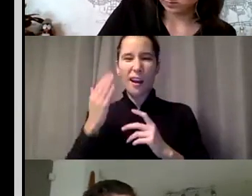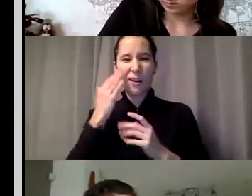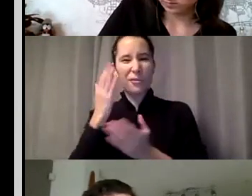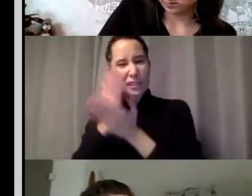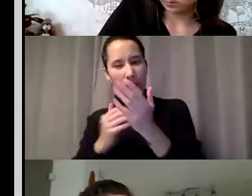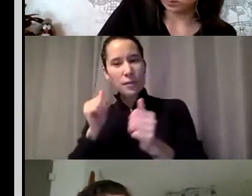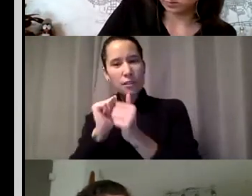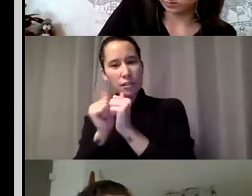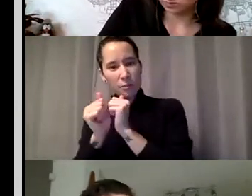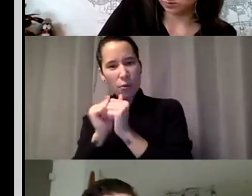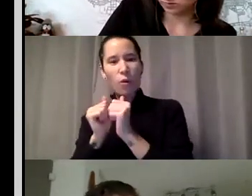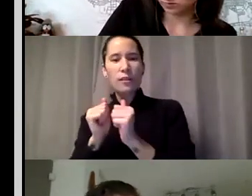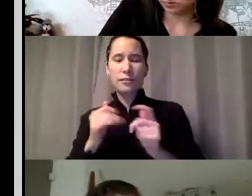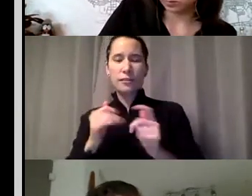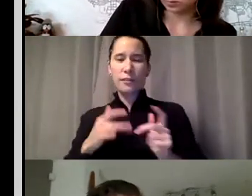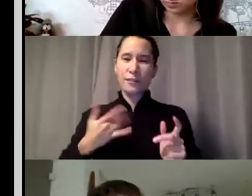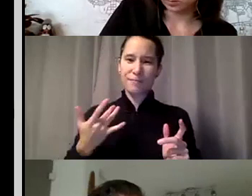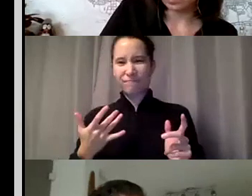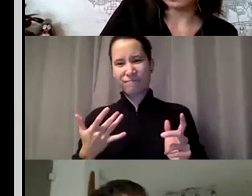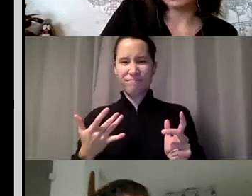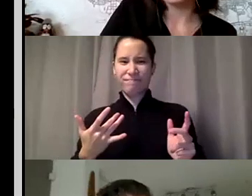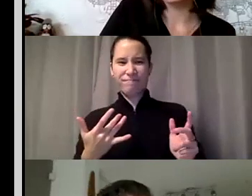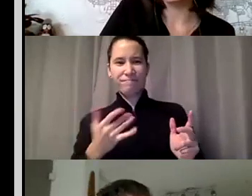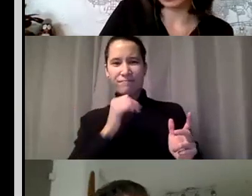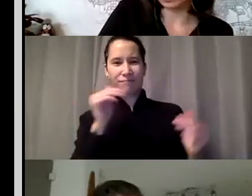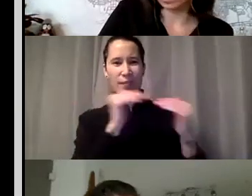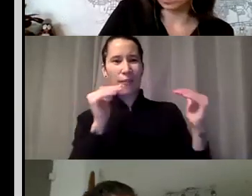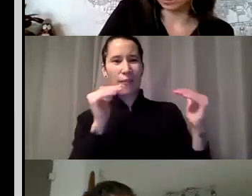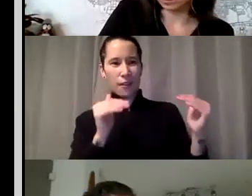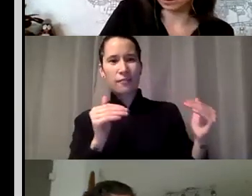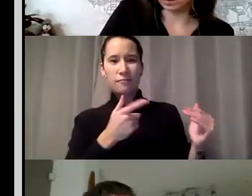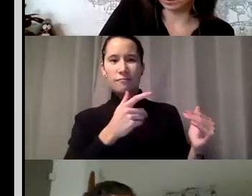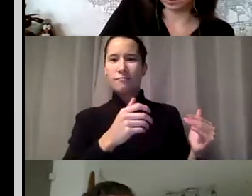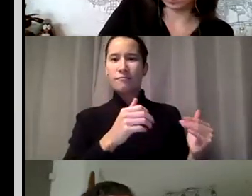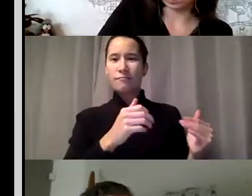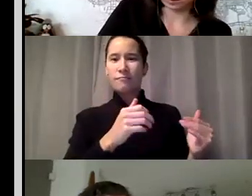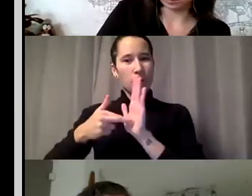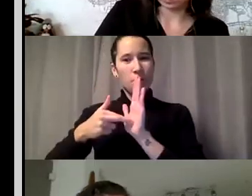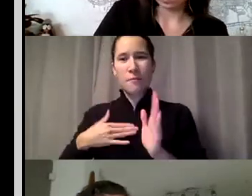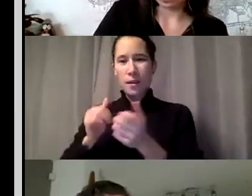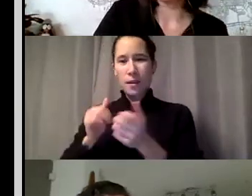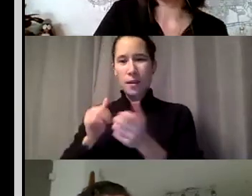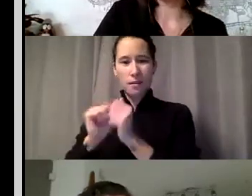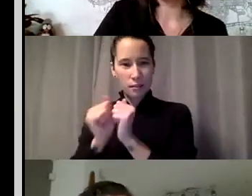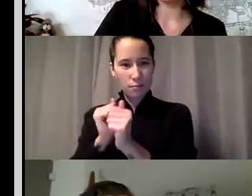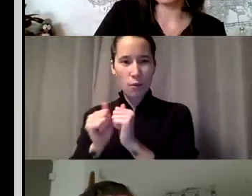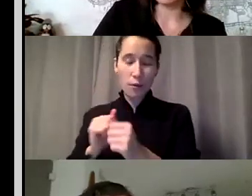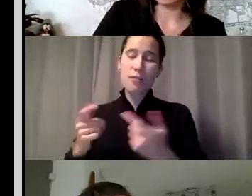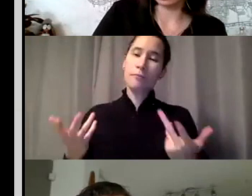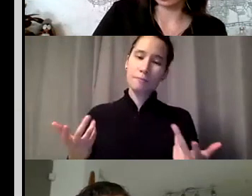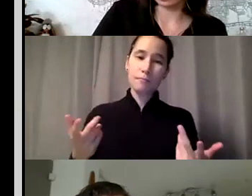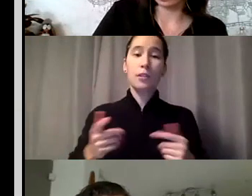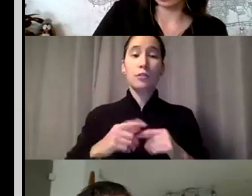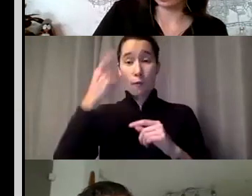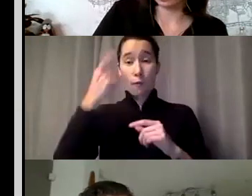that it doesn't equitably represent their sport, but for us to have this in